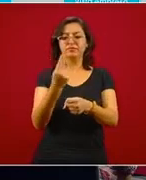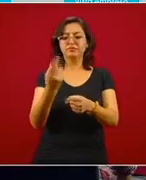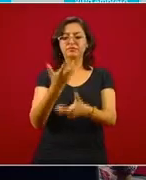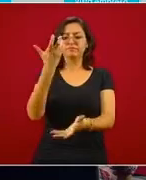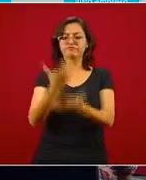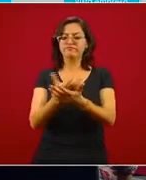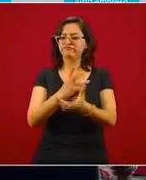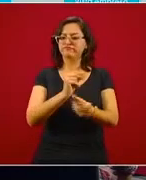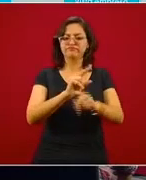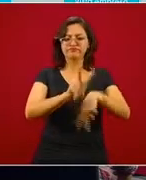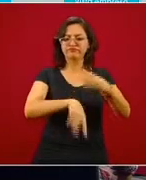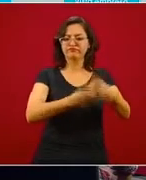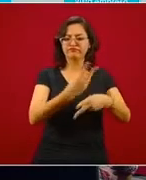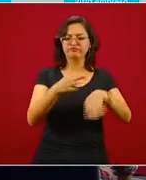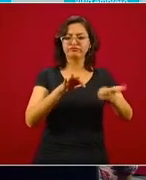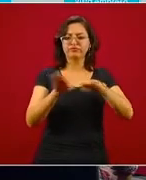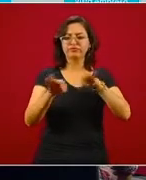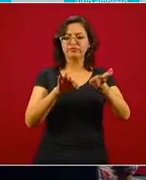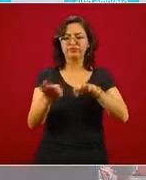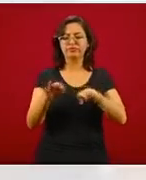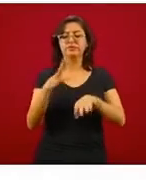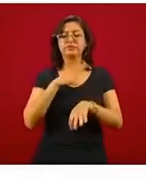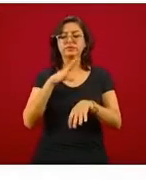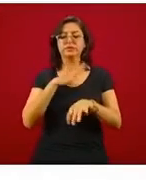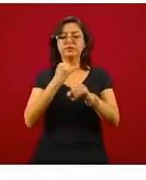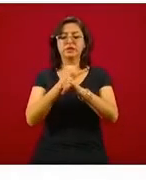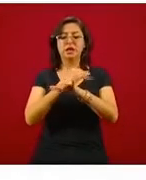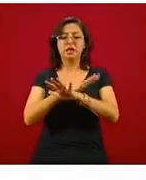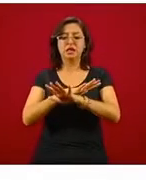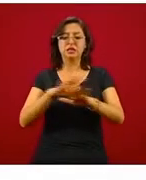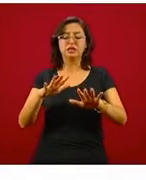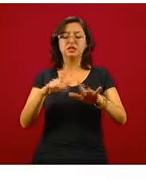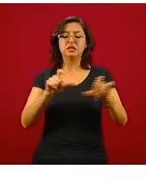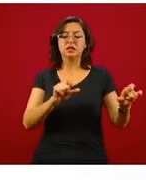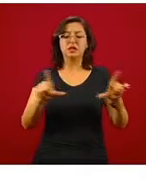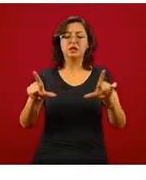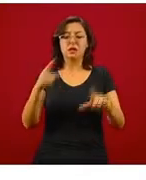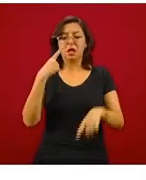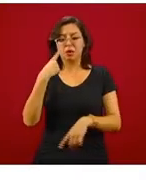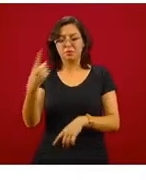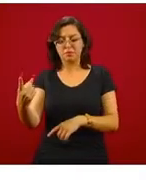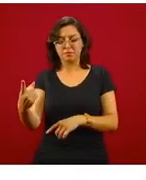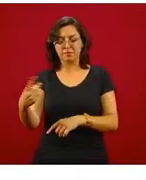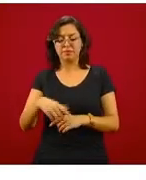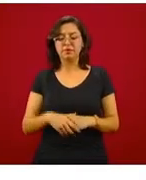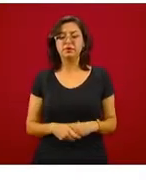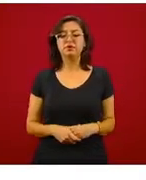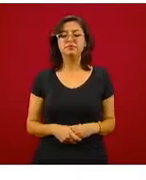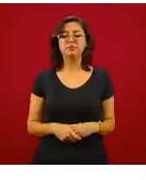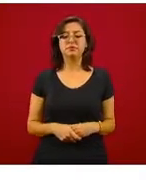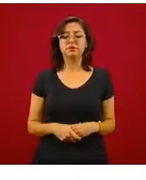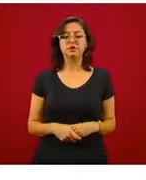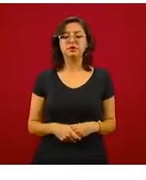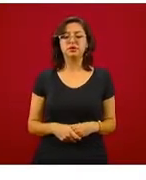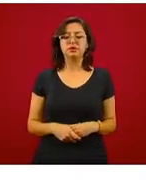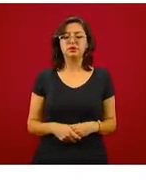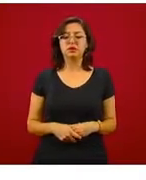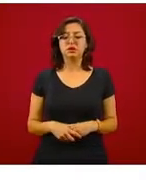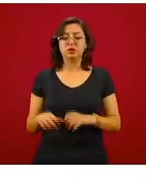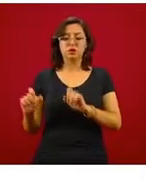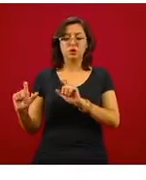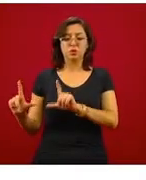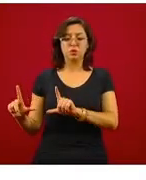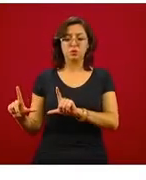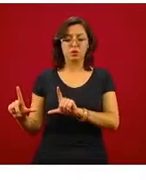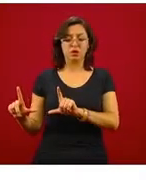disability. It's a lot of data that we show here, but these are data